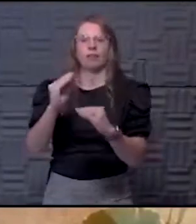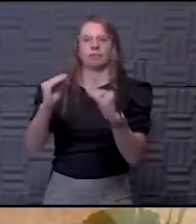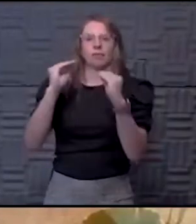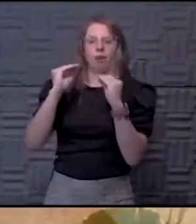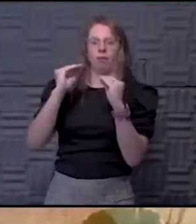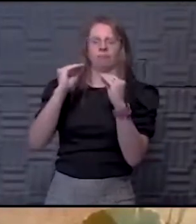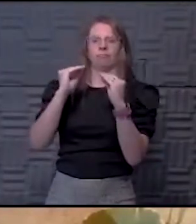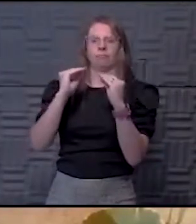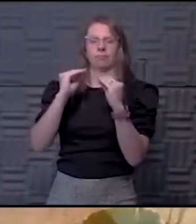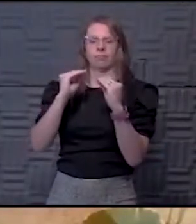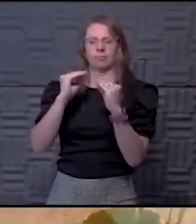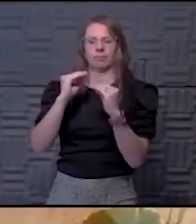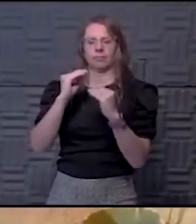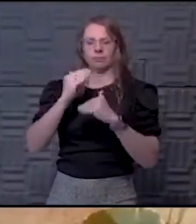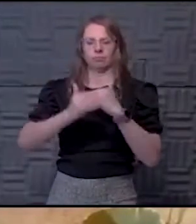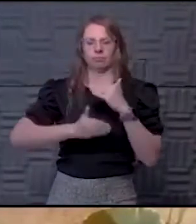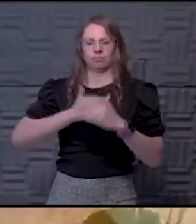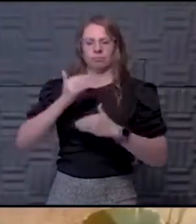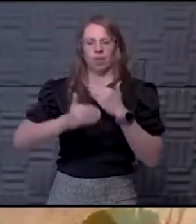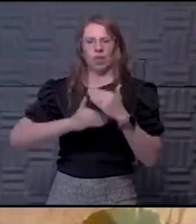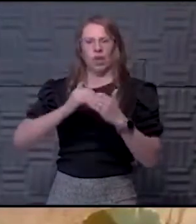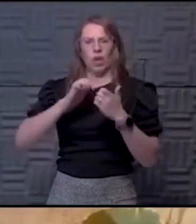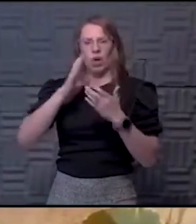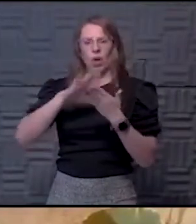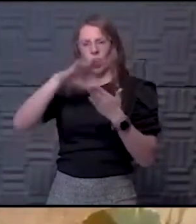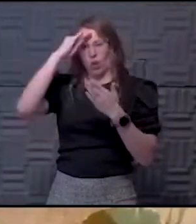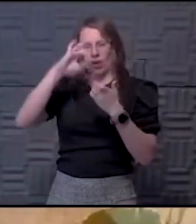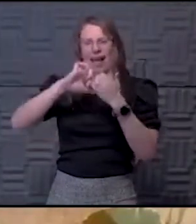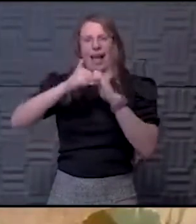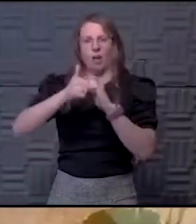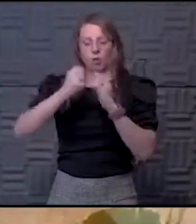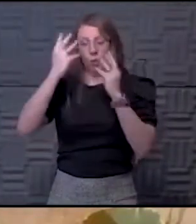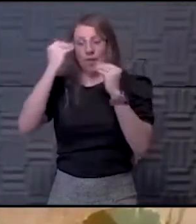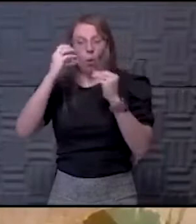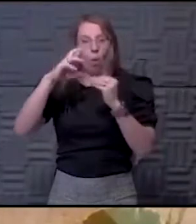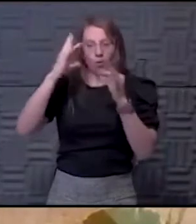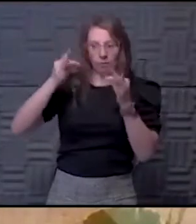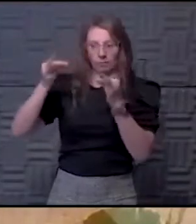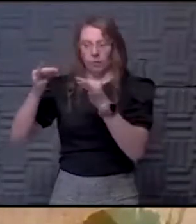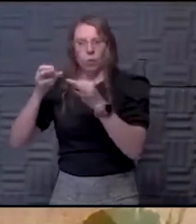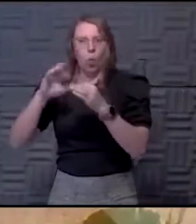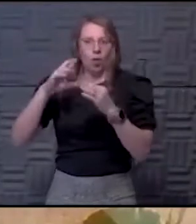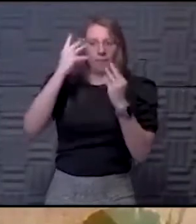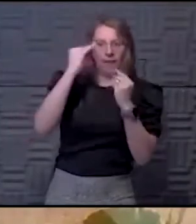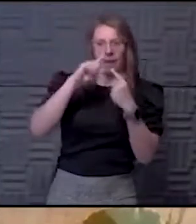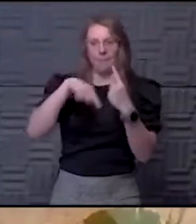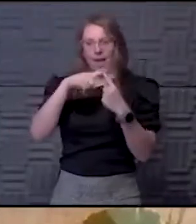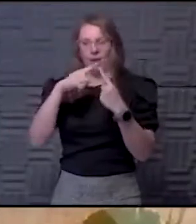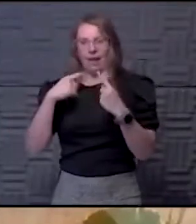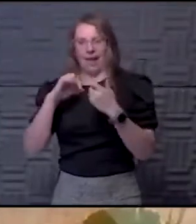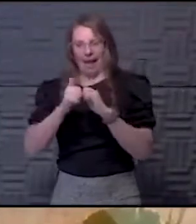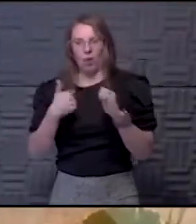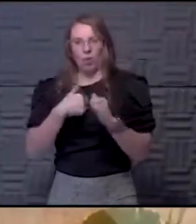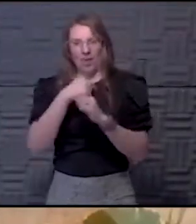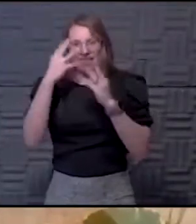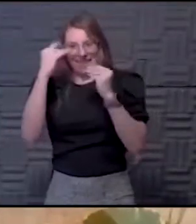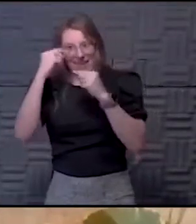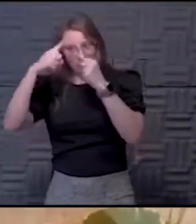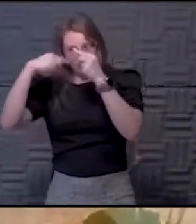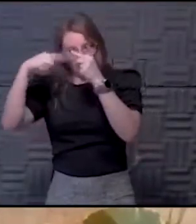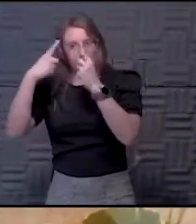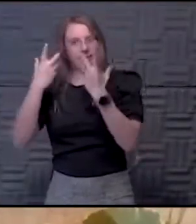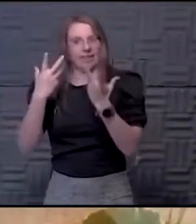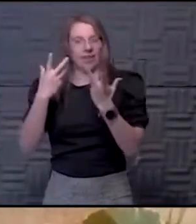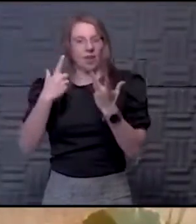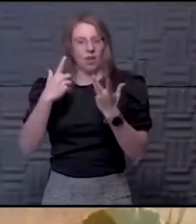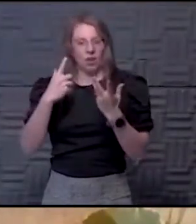to go through a decision-making process and how to think or how to think about how we think. And when we can do that,